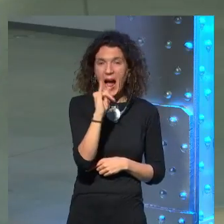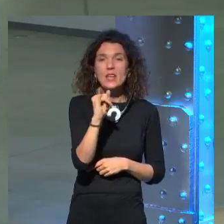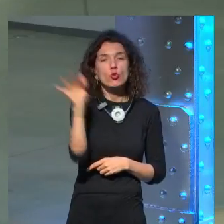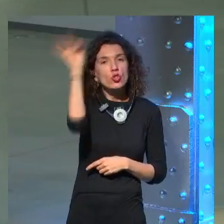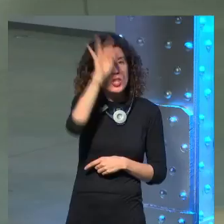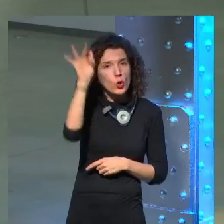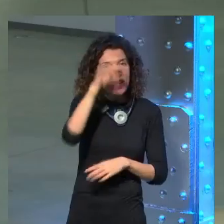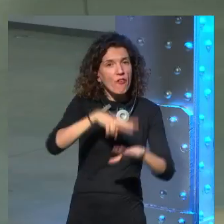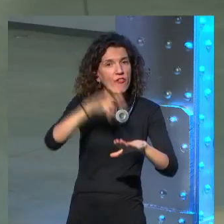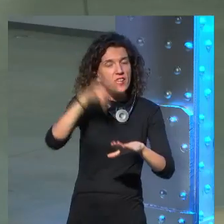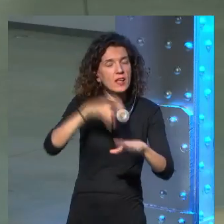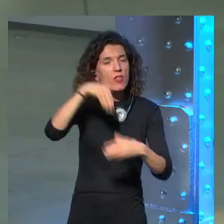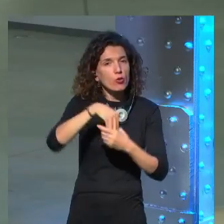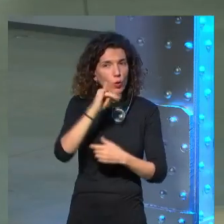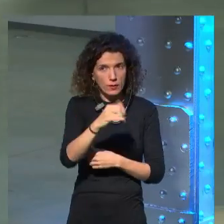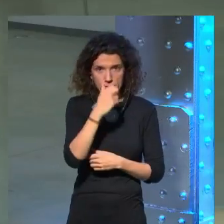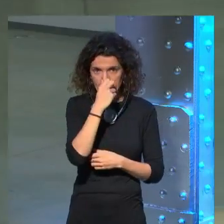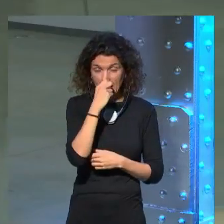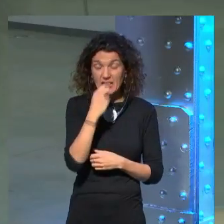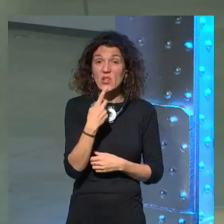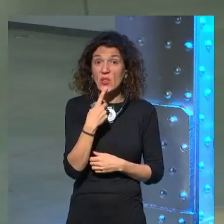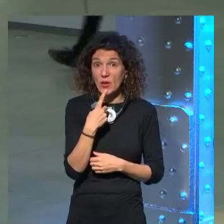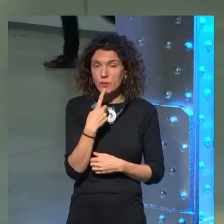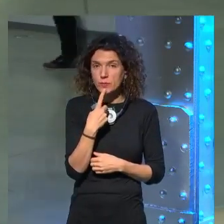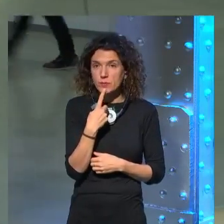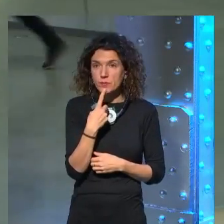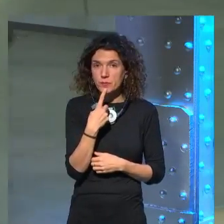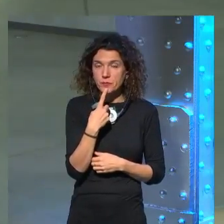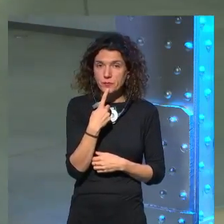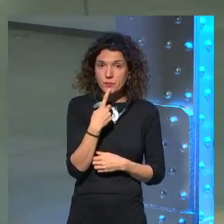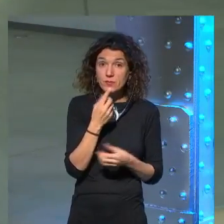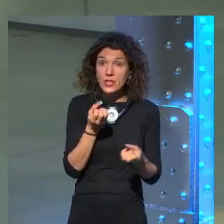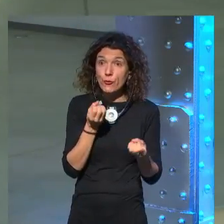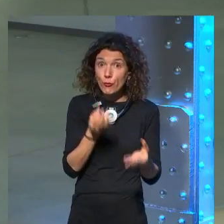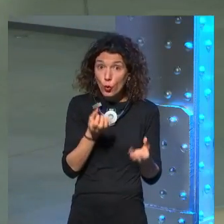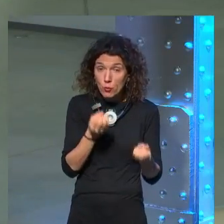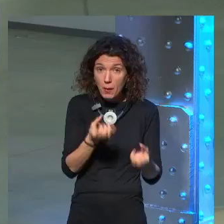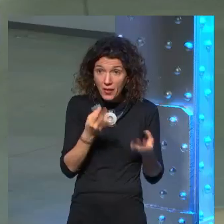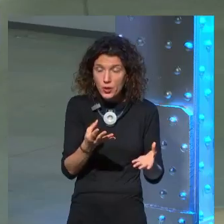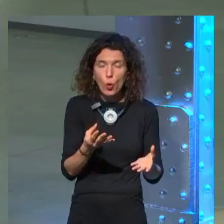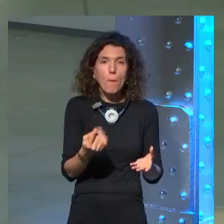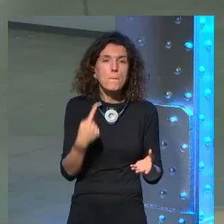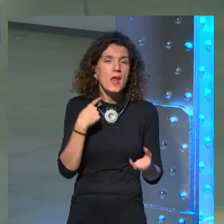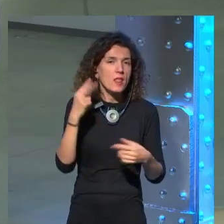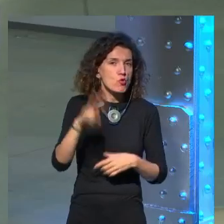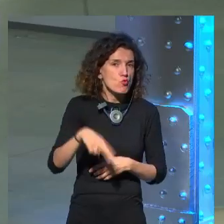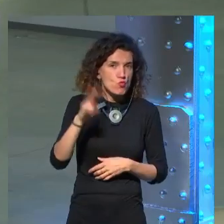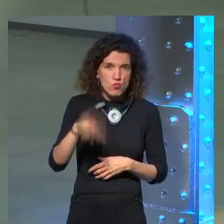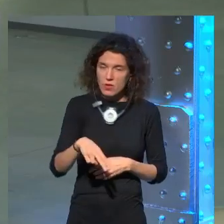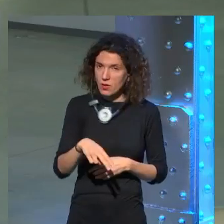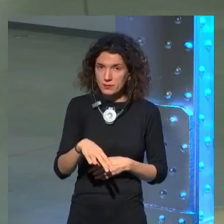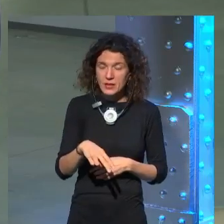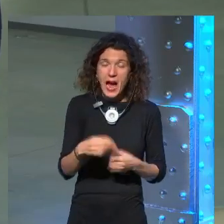physics which says that no information is ever lost. This says that although you